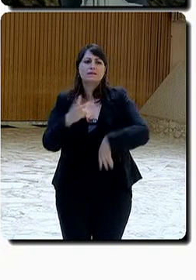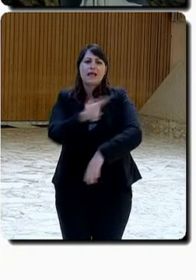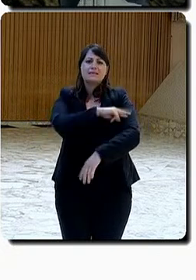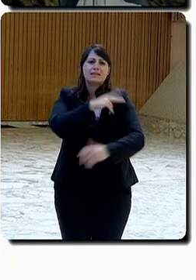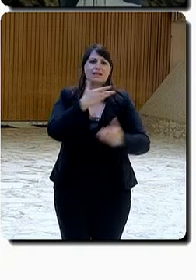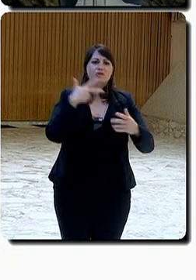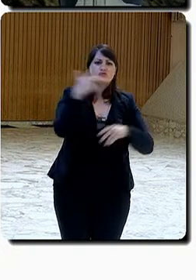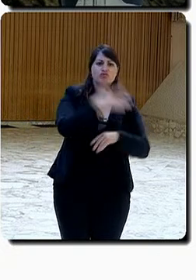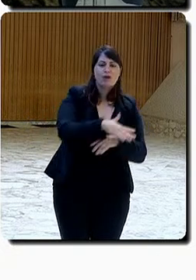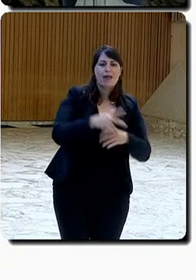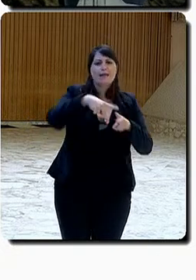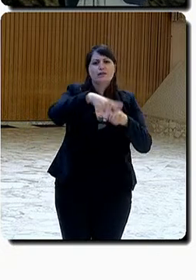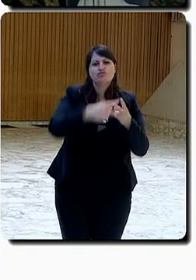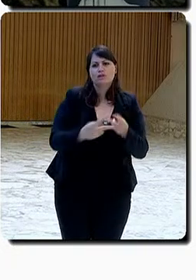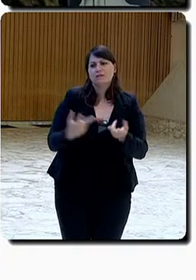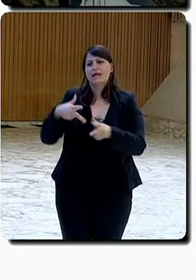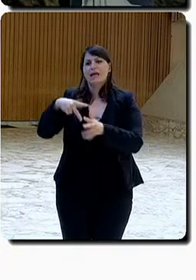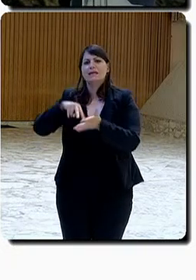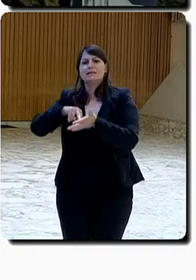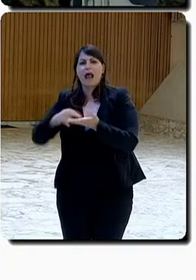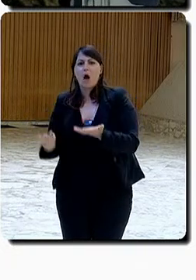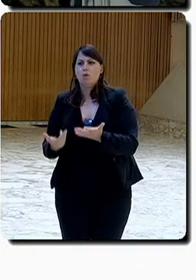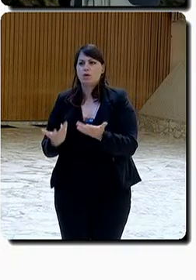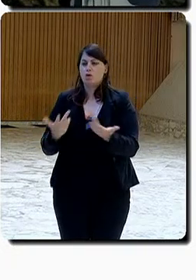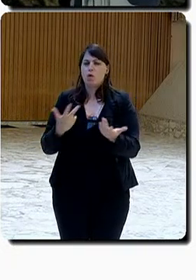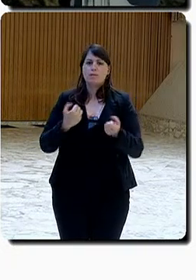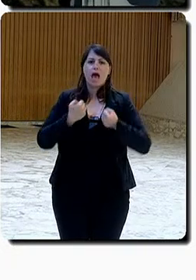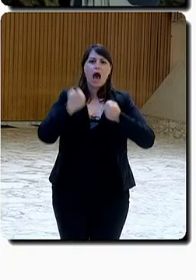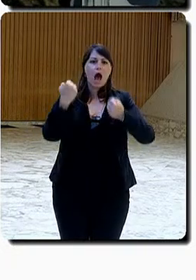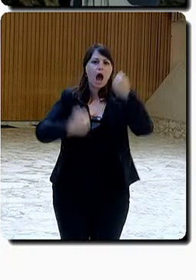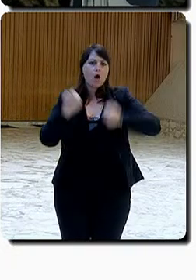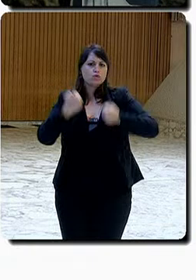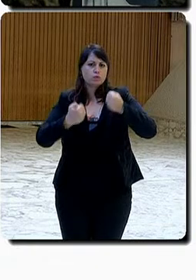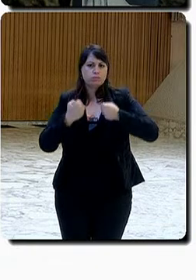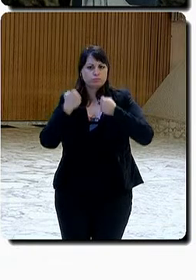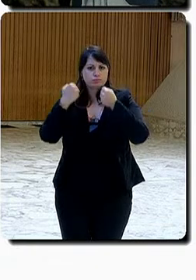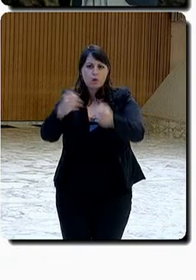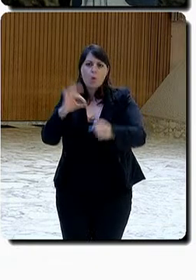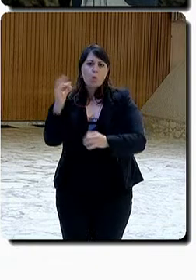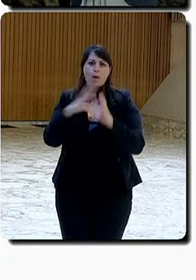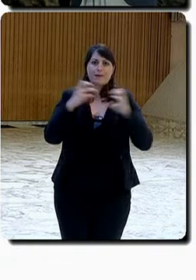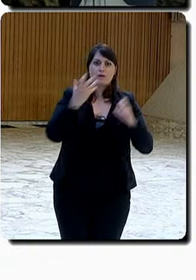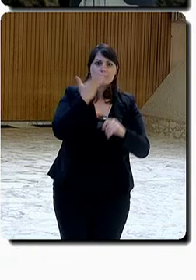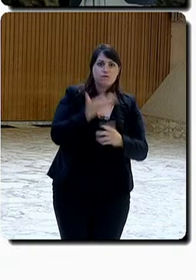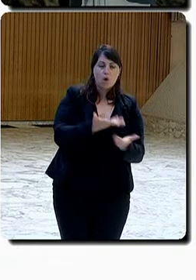person starting their own business. And now my favorite,